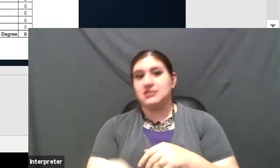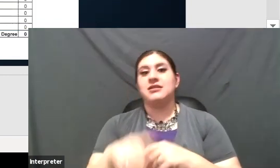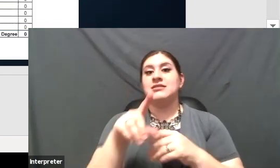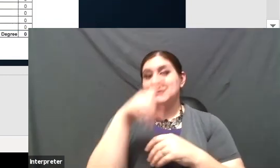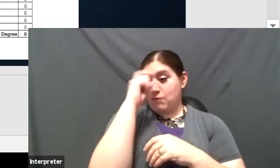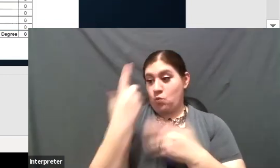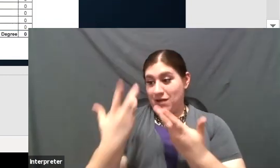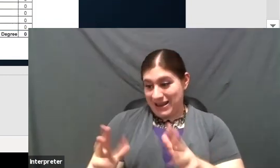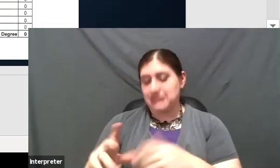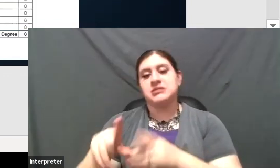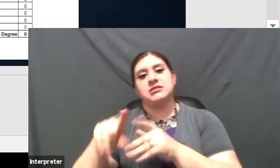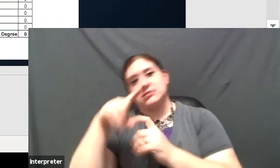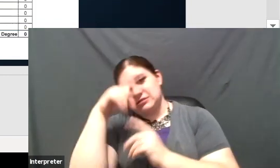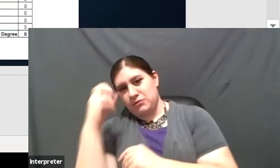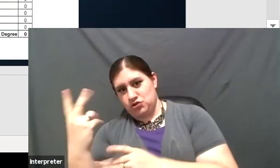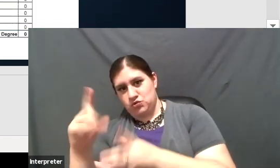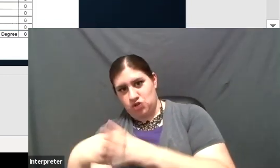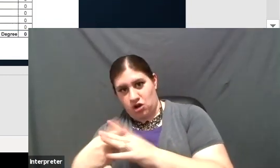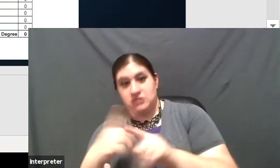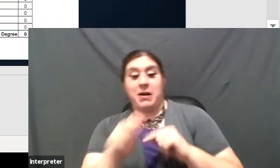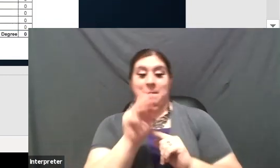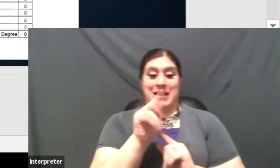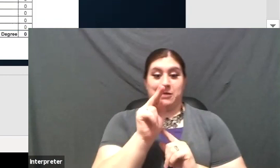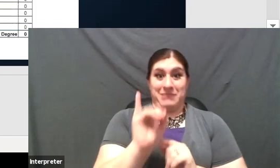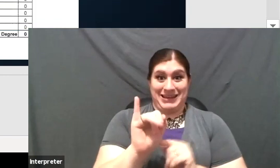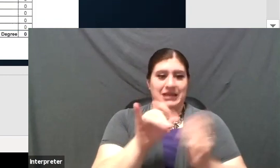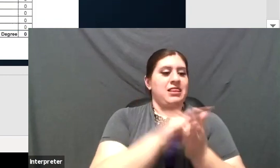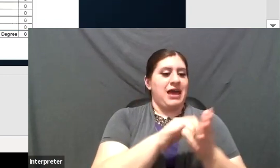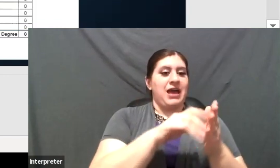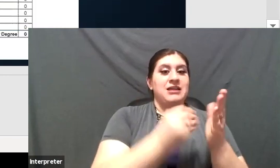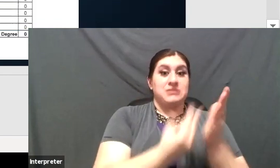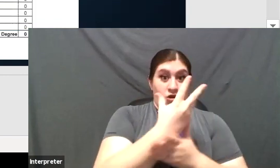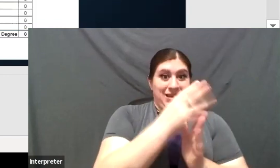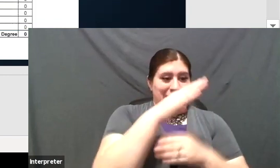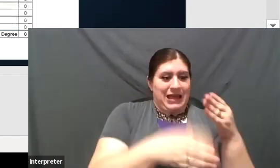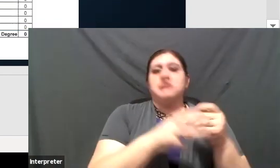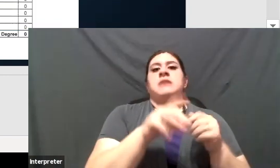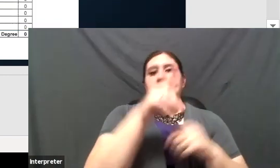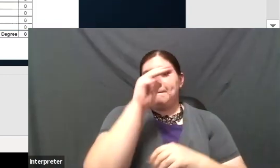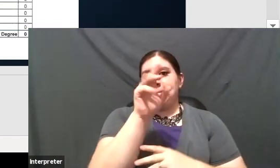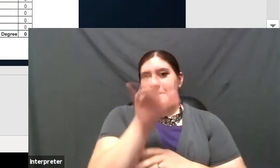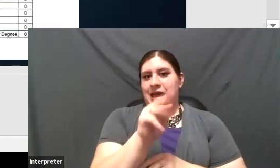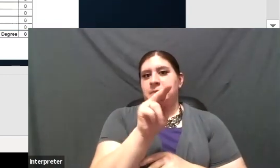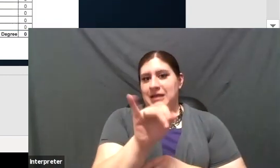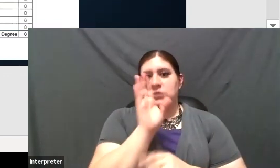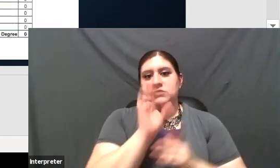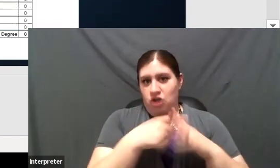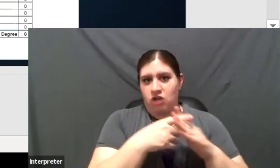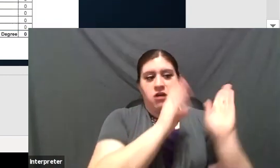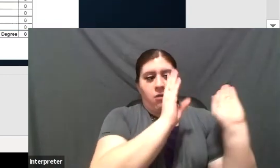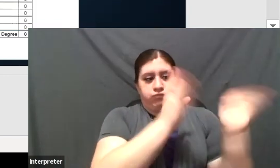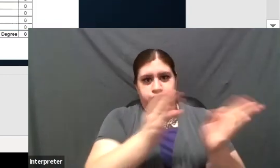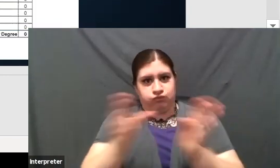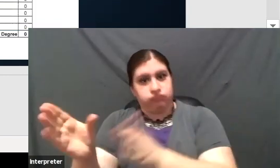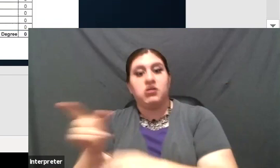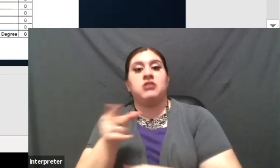1. And so basically you could go to school all year. So for those that